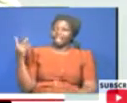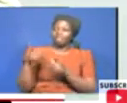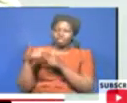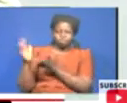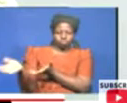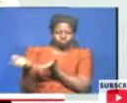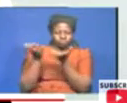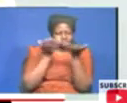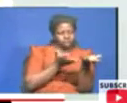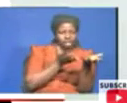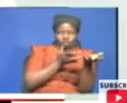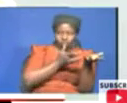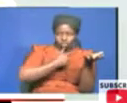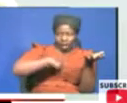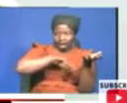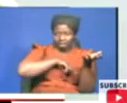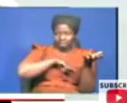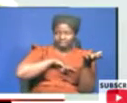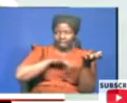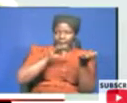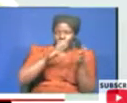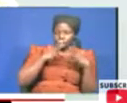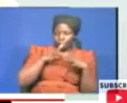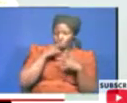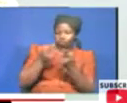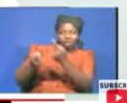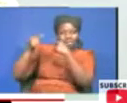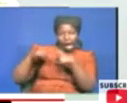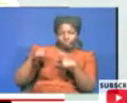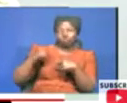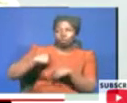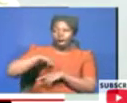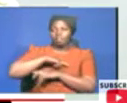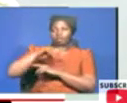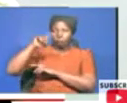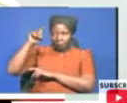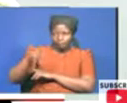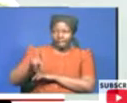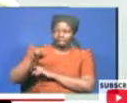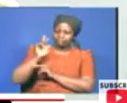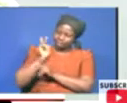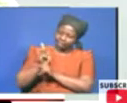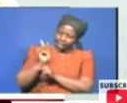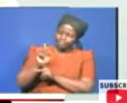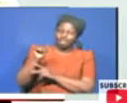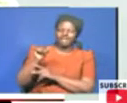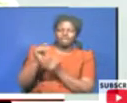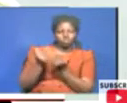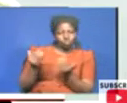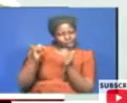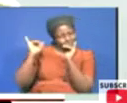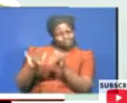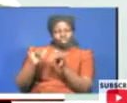to us. Mm-hmm. And most of those who come to us, we have to keep them in the school. And we